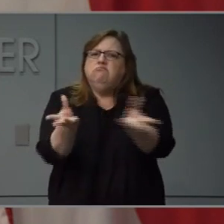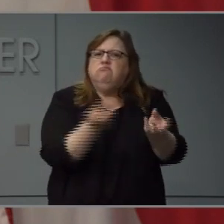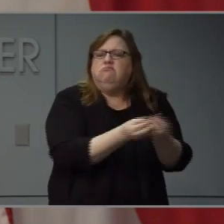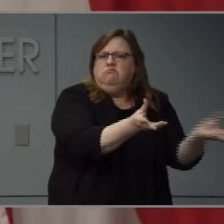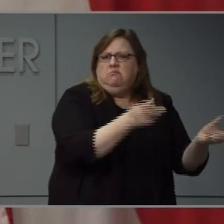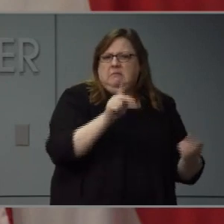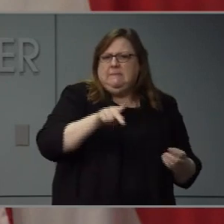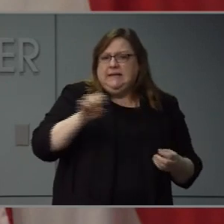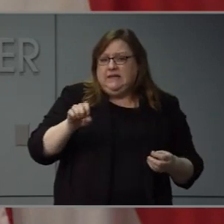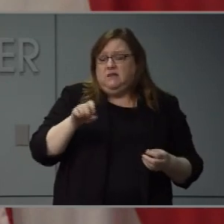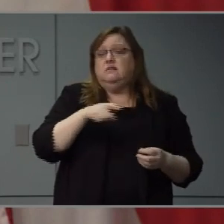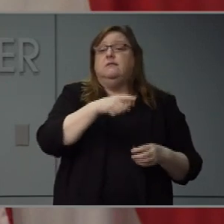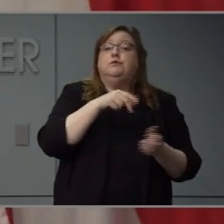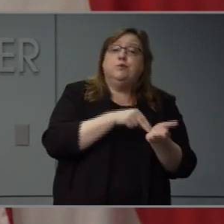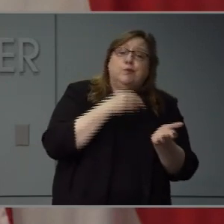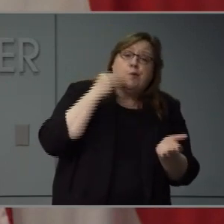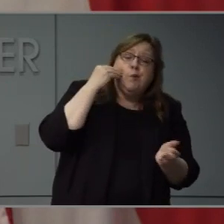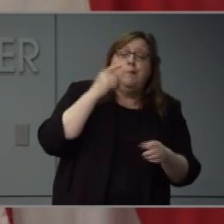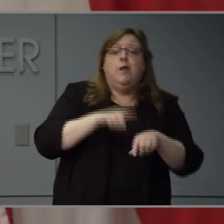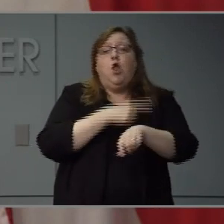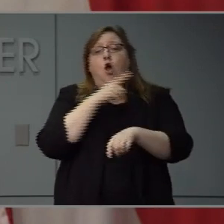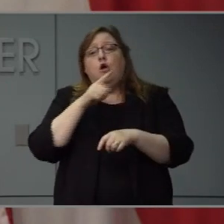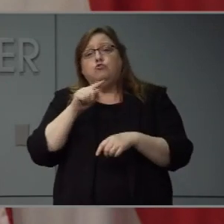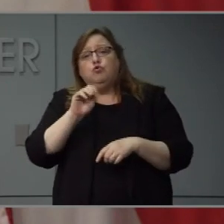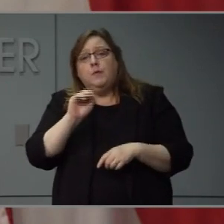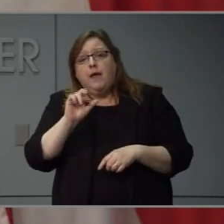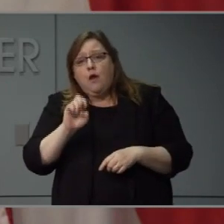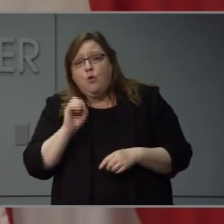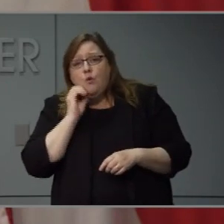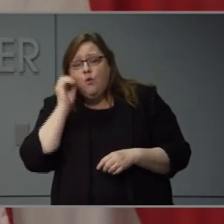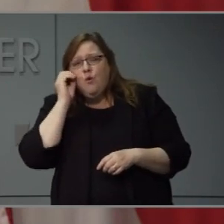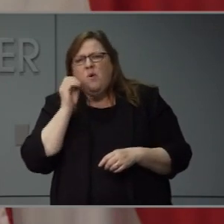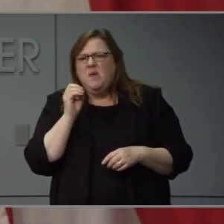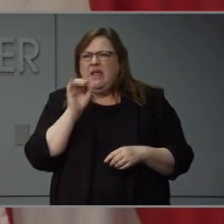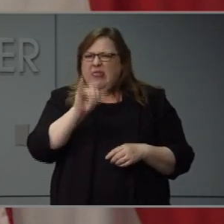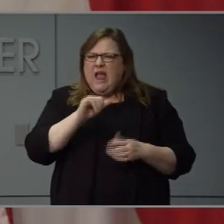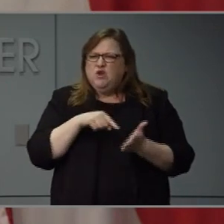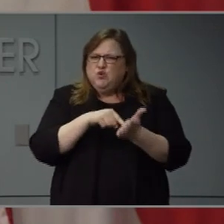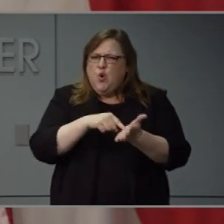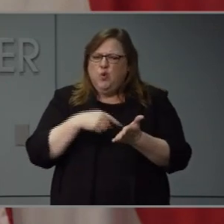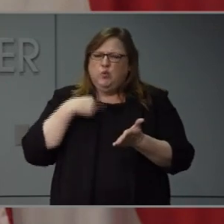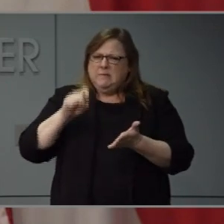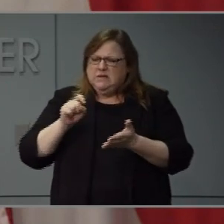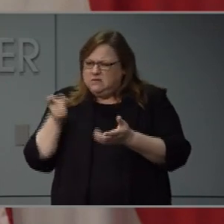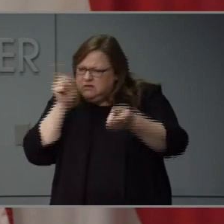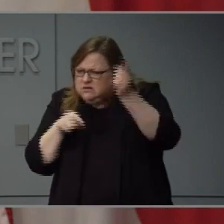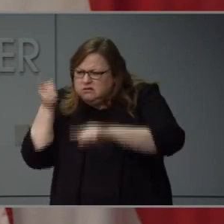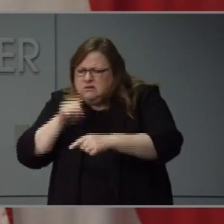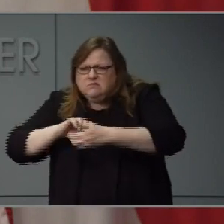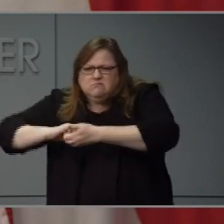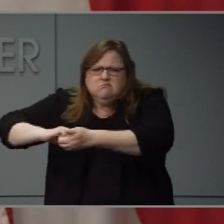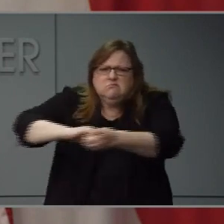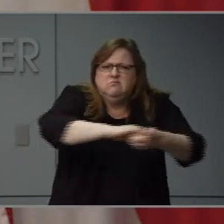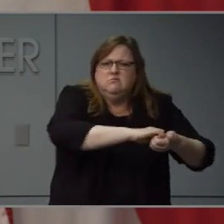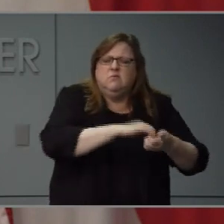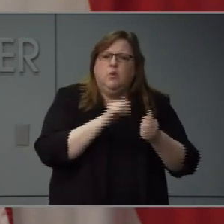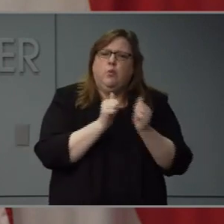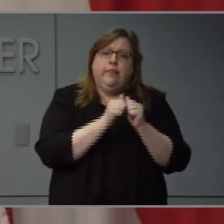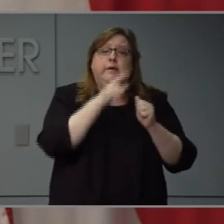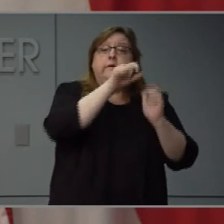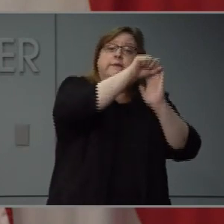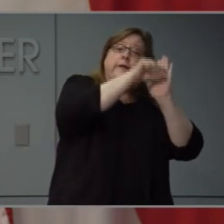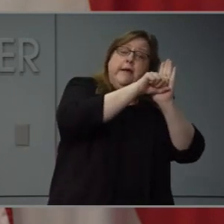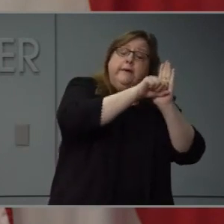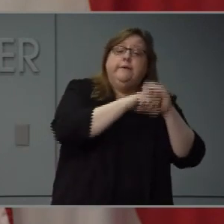multi-agency and multi-jurisdiction planning that it takes to address the needs of this event. I want to acknowledge the planning team